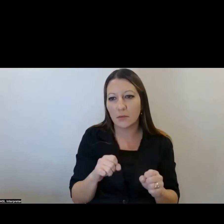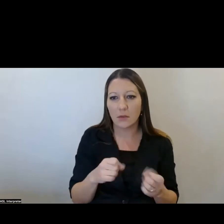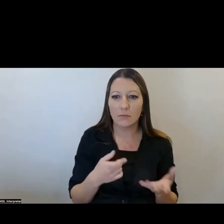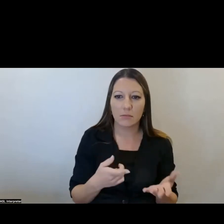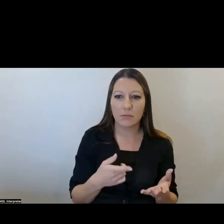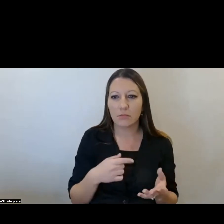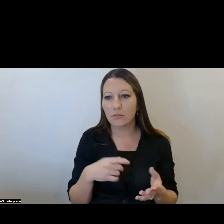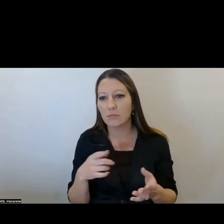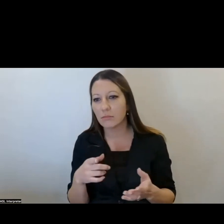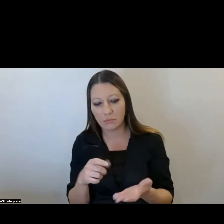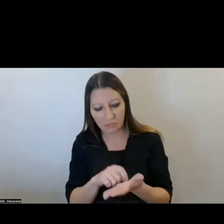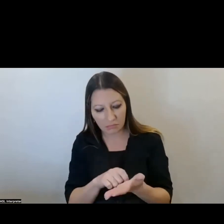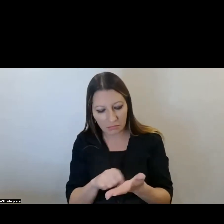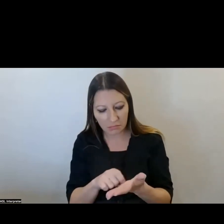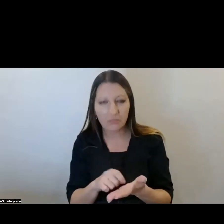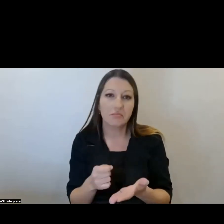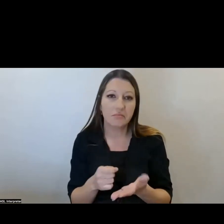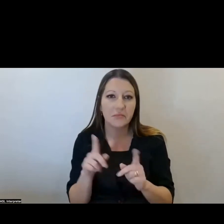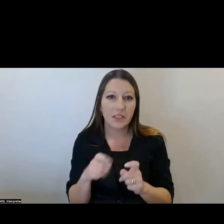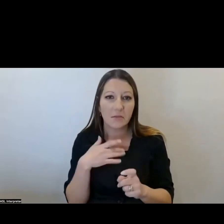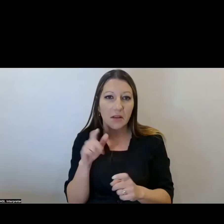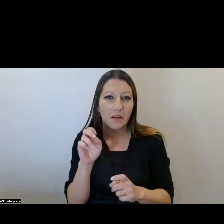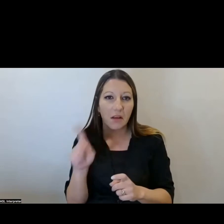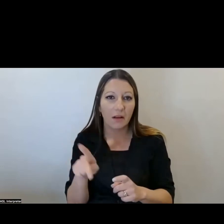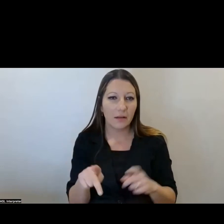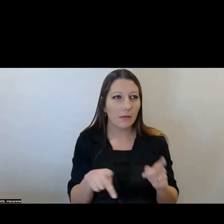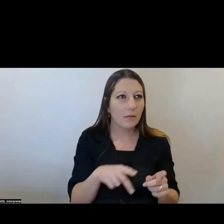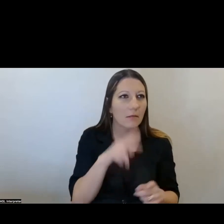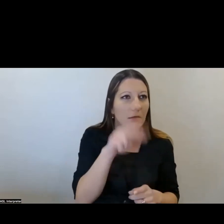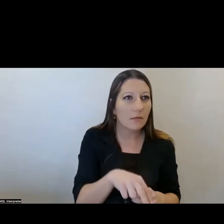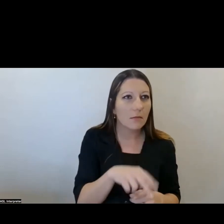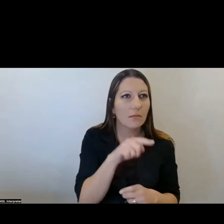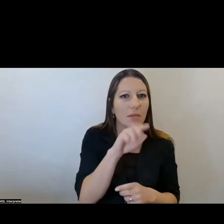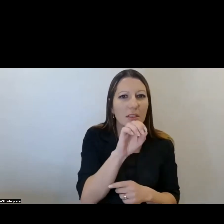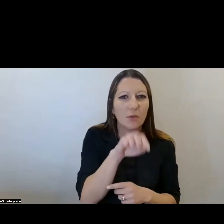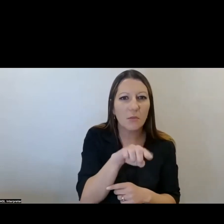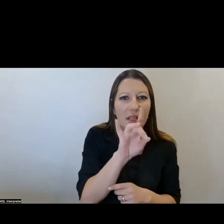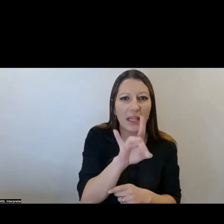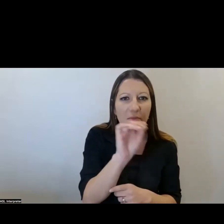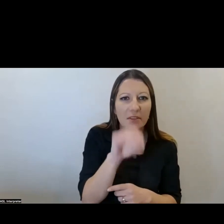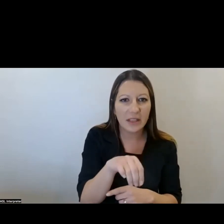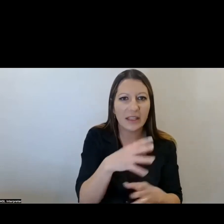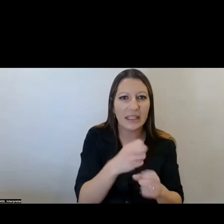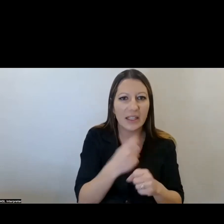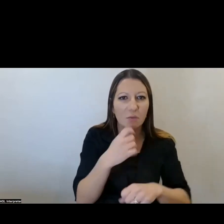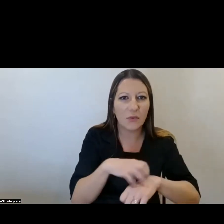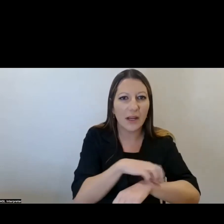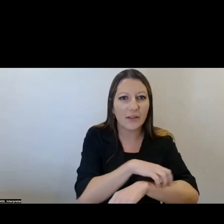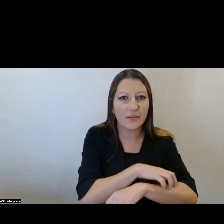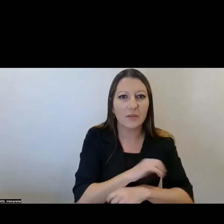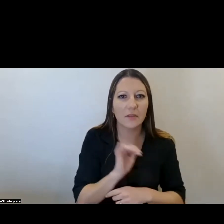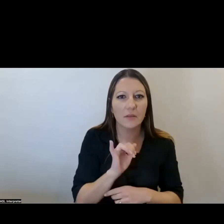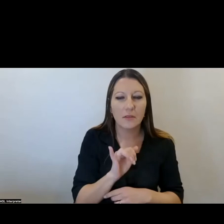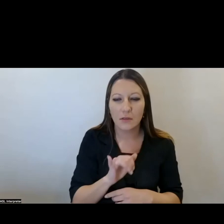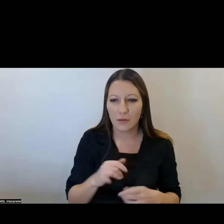0.08% get the rash. Pogrom skin, 1 in 10 receive a scarlet warning, and just in case must be taken from you.